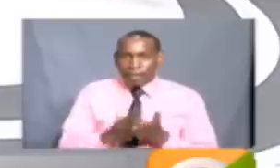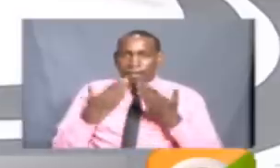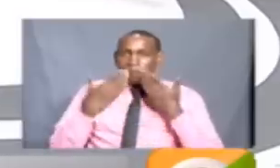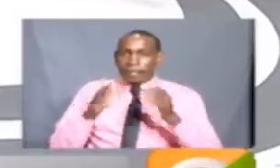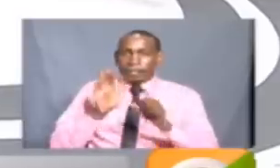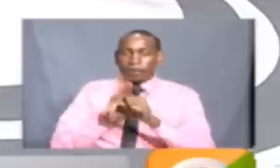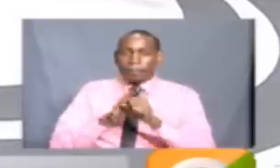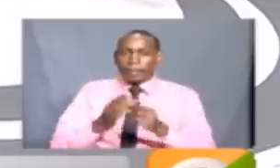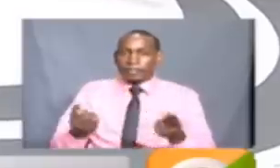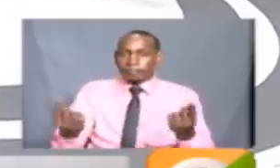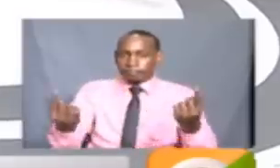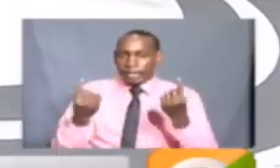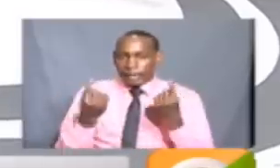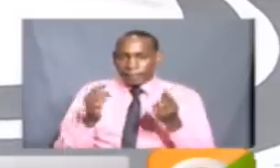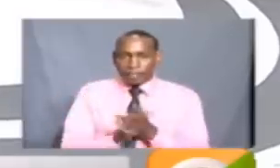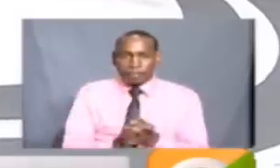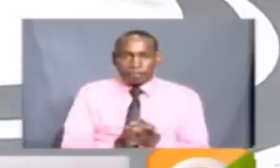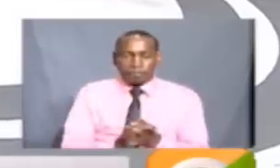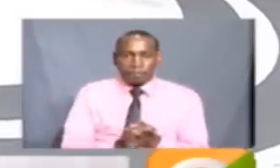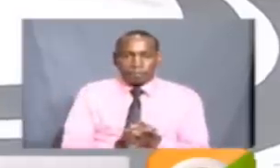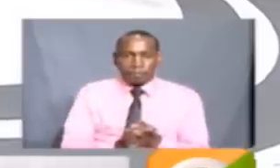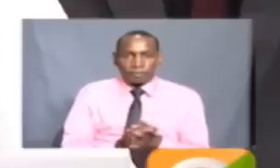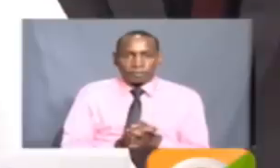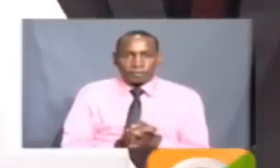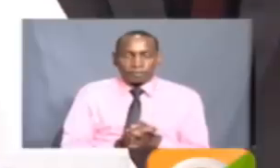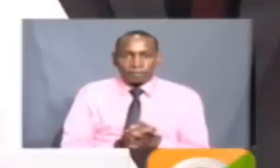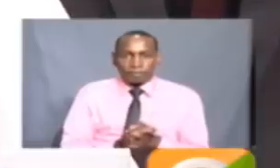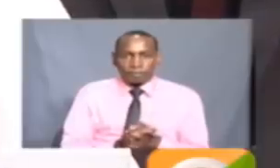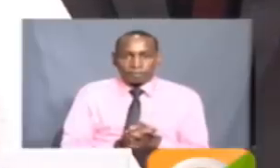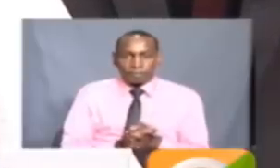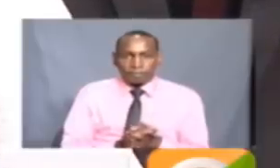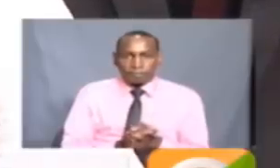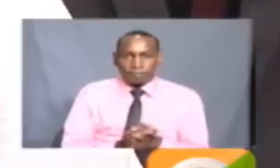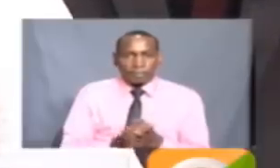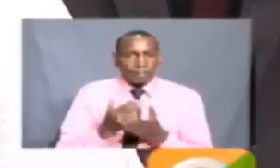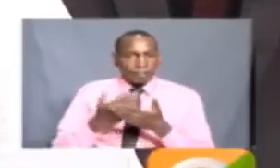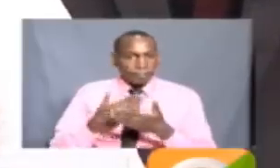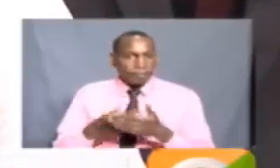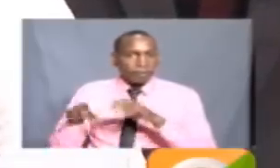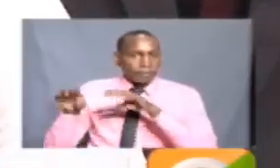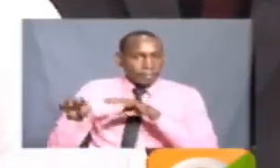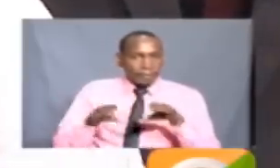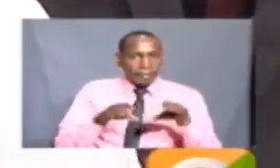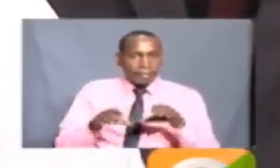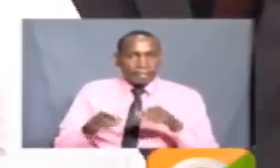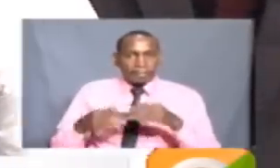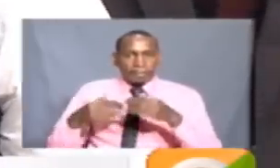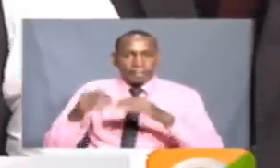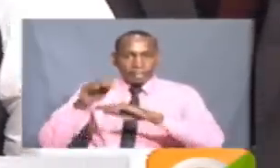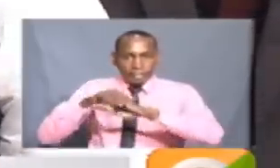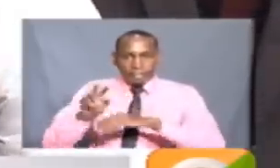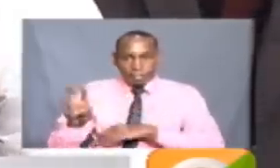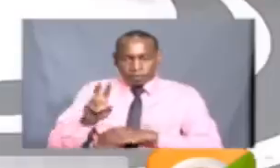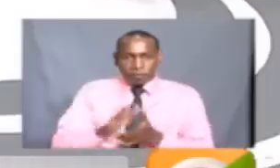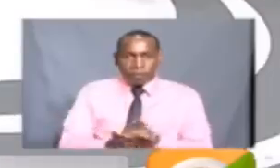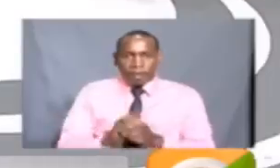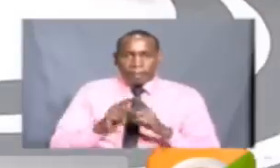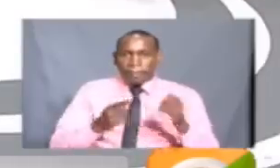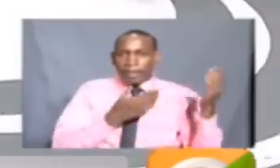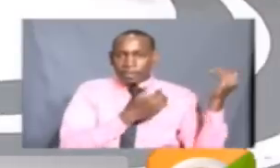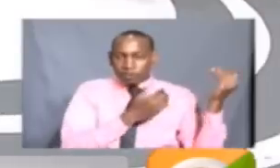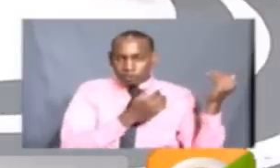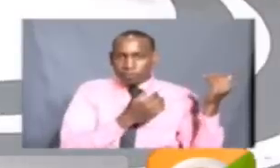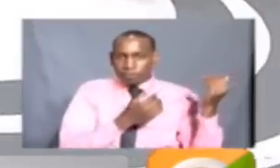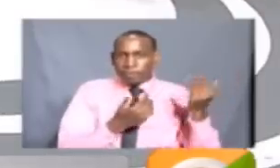for coming. Thank you. I've been struggling getting both of you back on, but I hope now this will be a regular. The shoes. It's just the shoes,